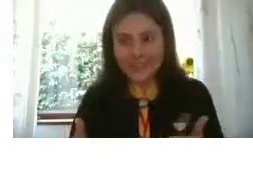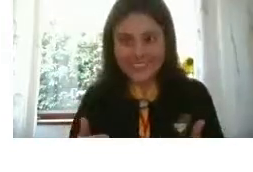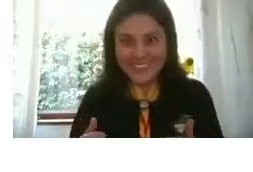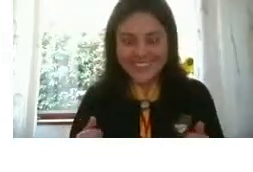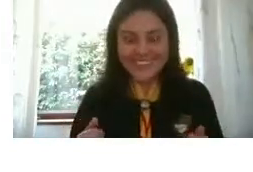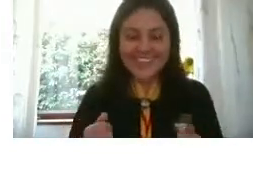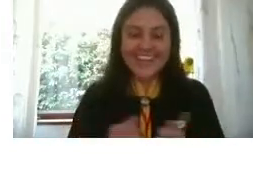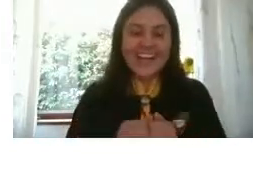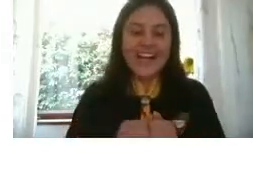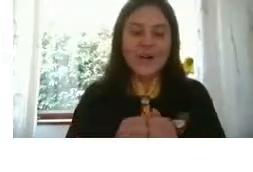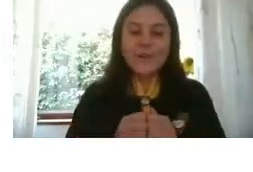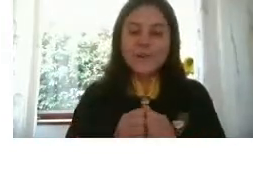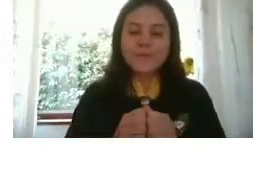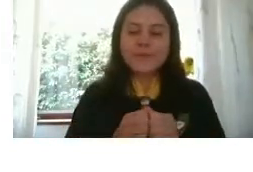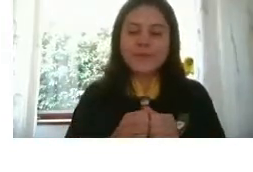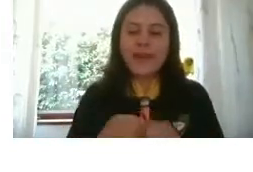doing. Okay,